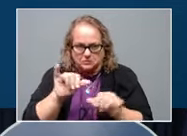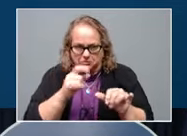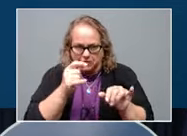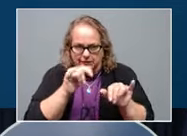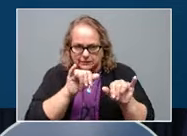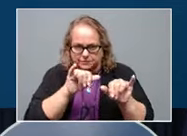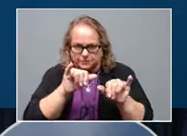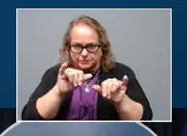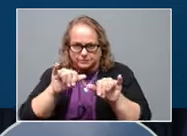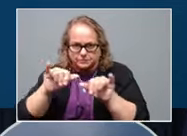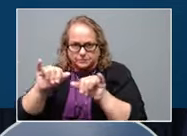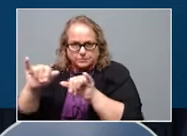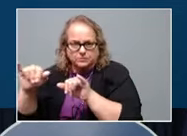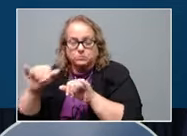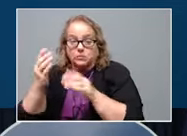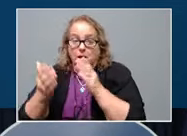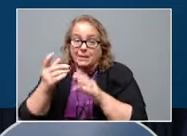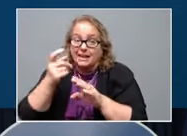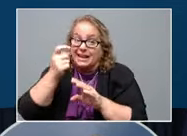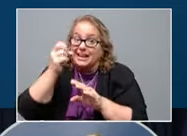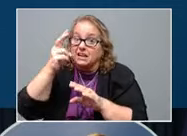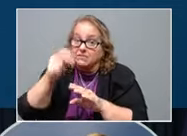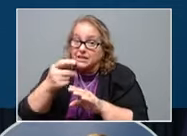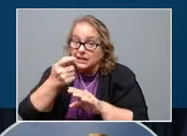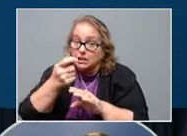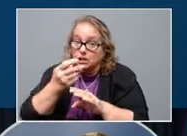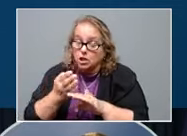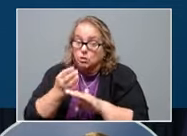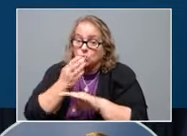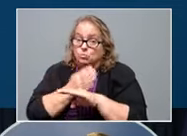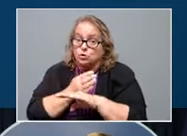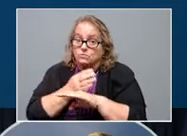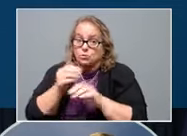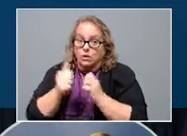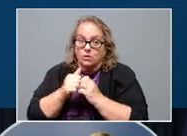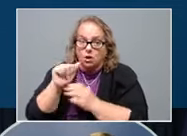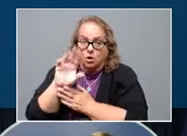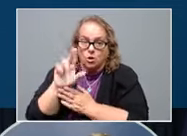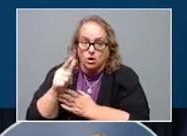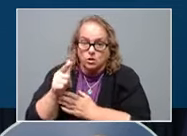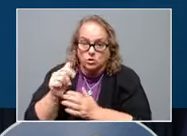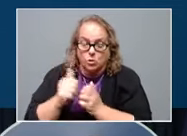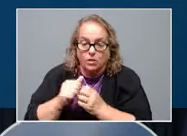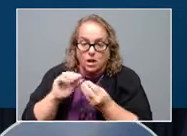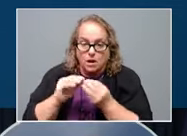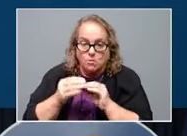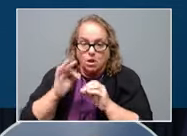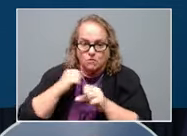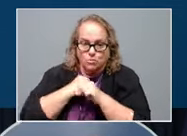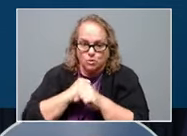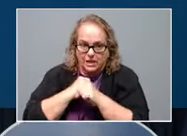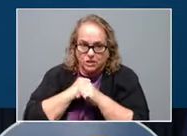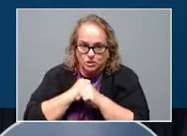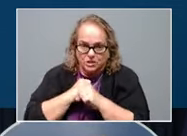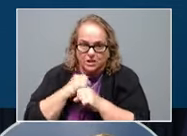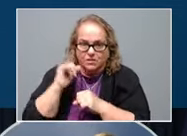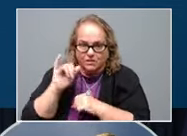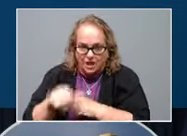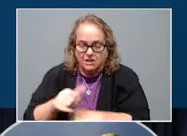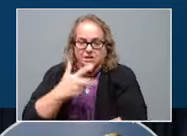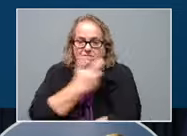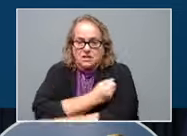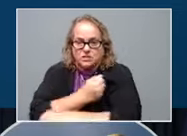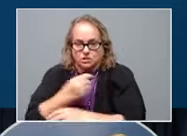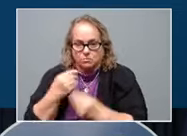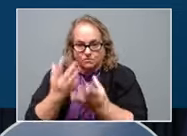not improving a little bit with August in the amount of protection that the vaccine provides.